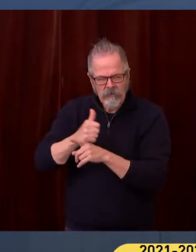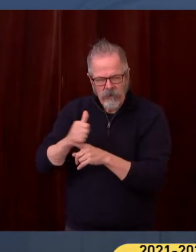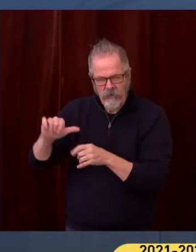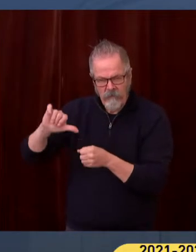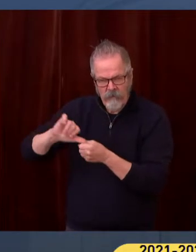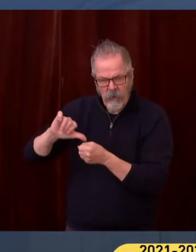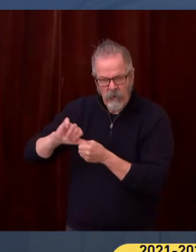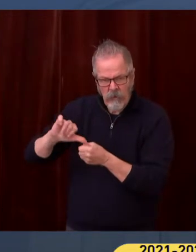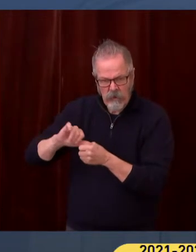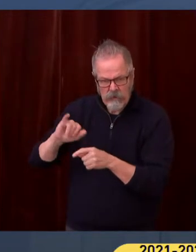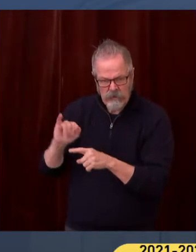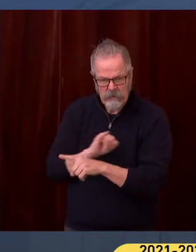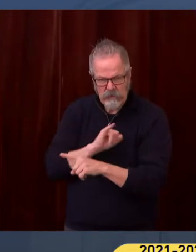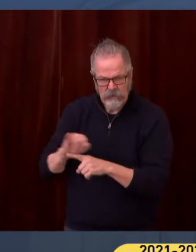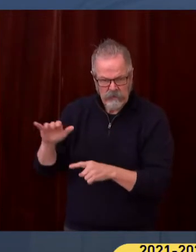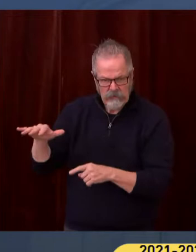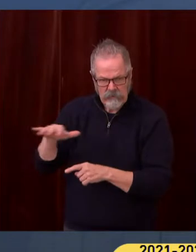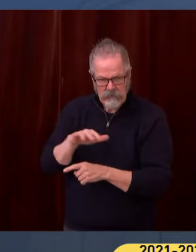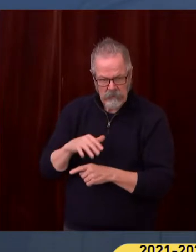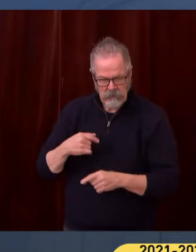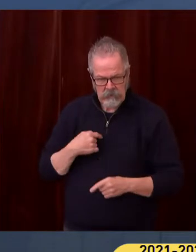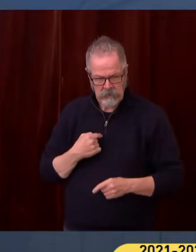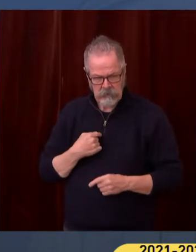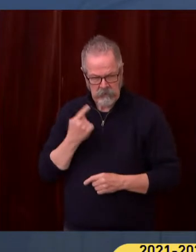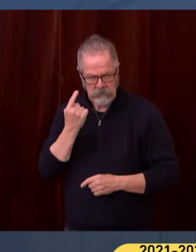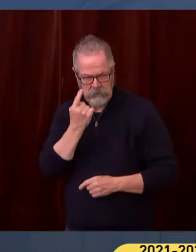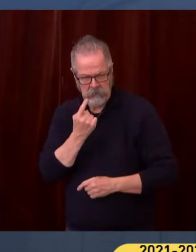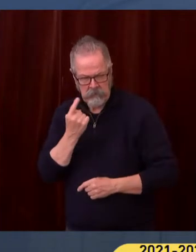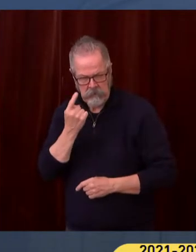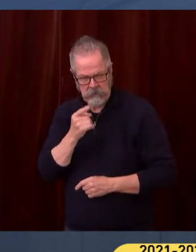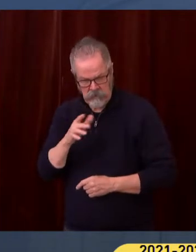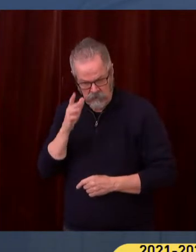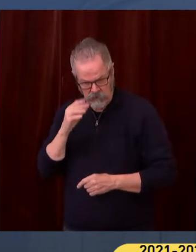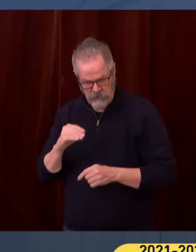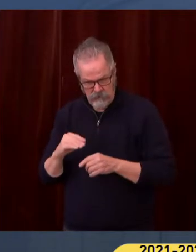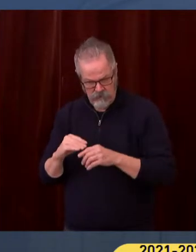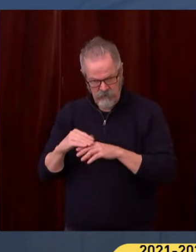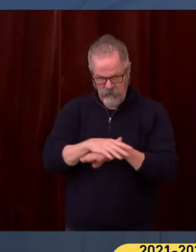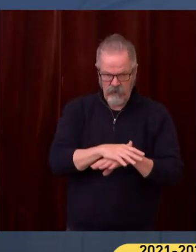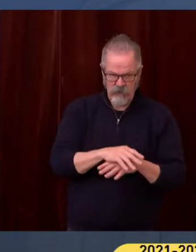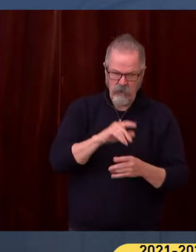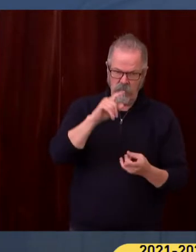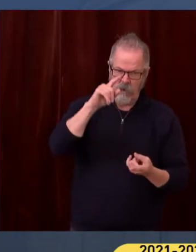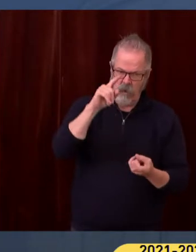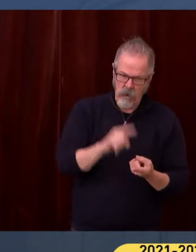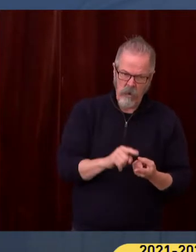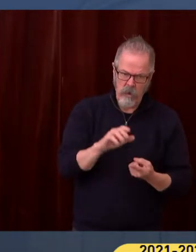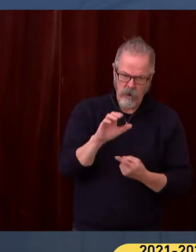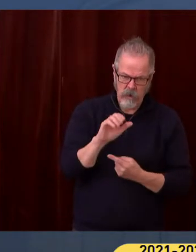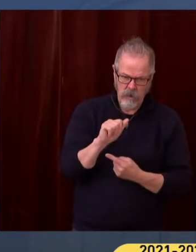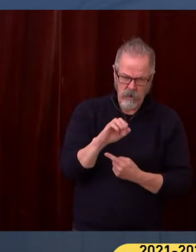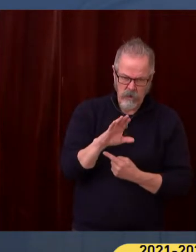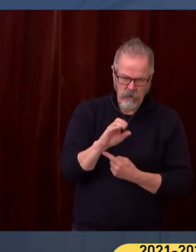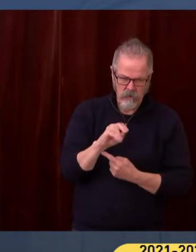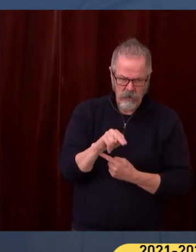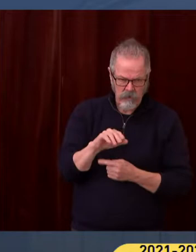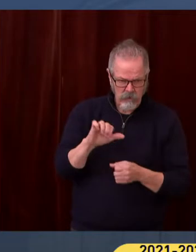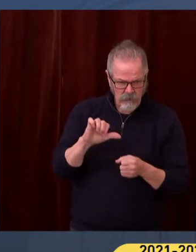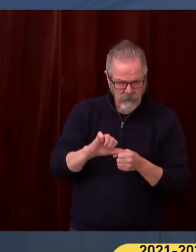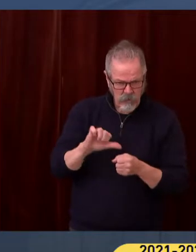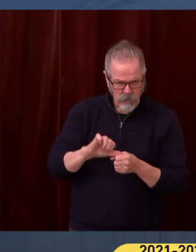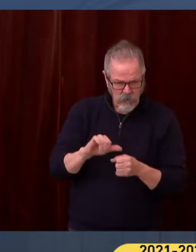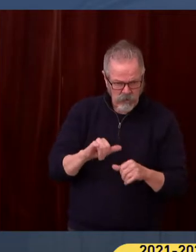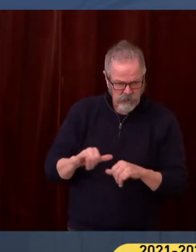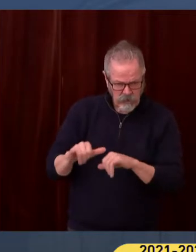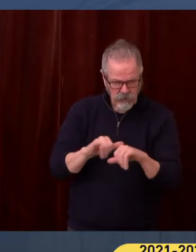the low carbon fuel standard proposal. Or do you see these as working in tandem to address emissions and transportation? Well, they can work in